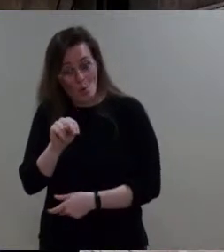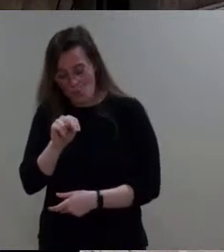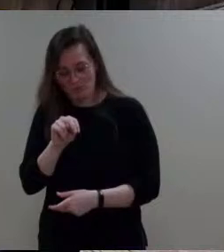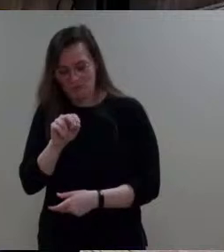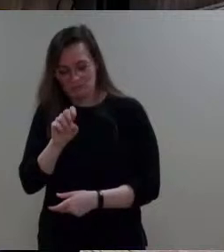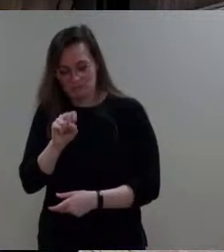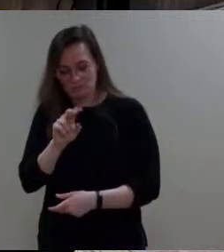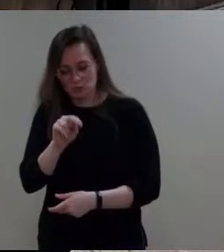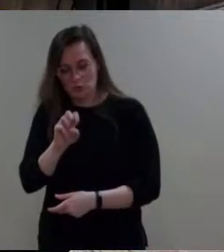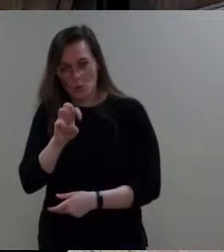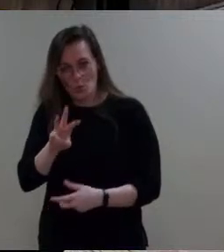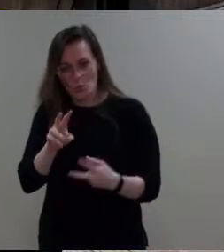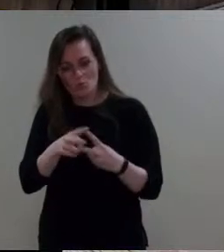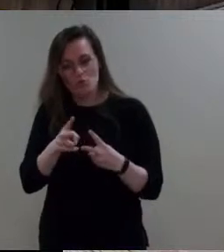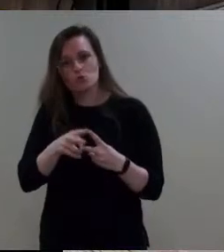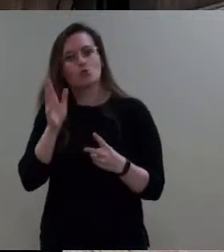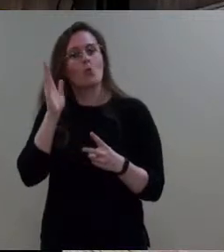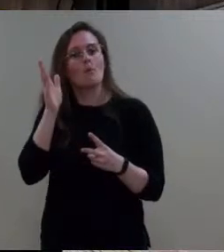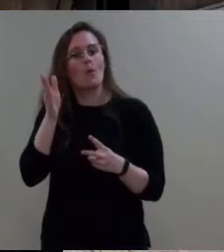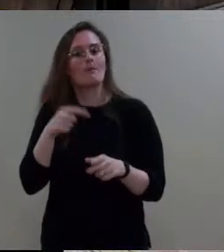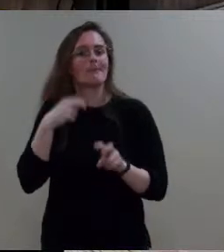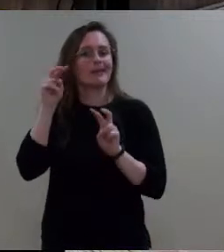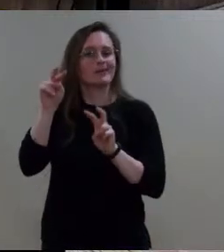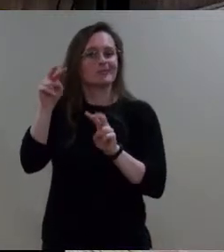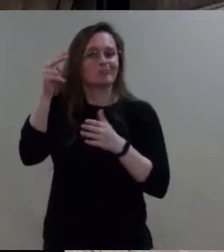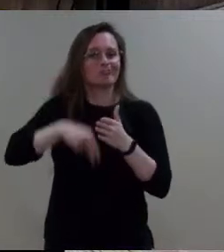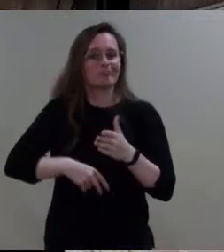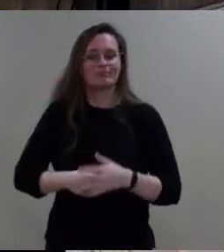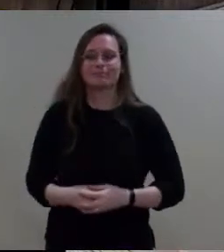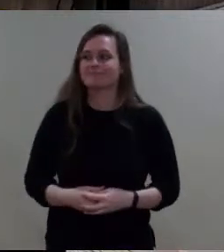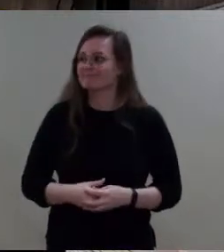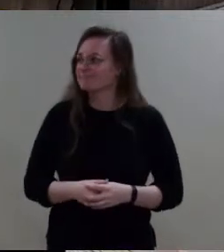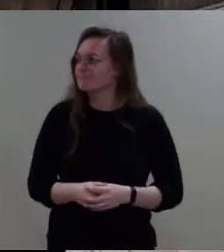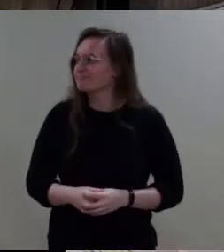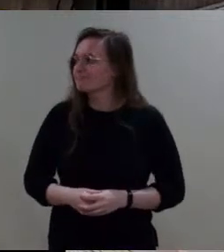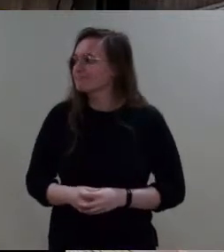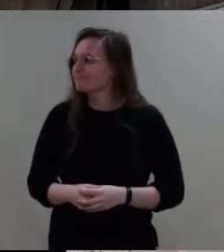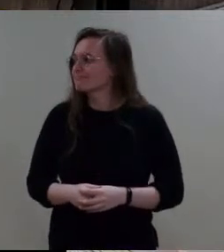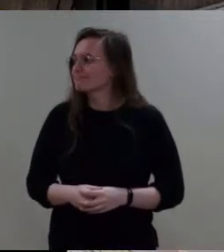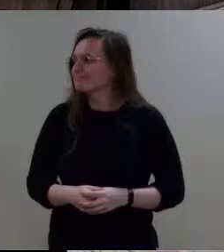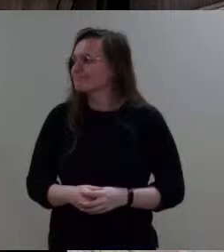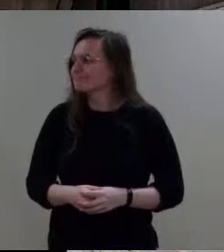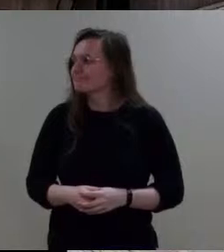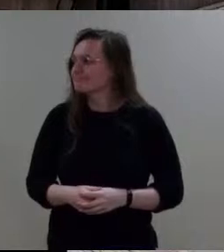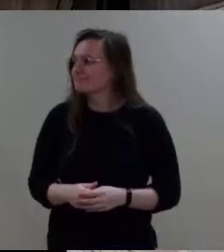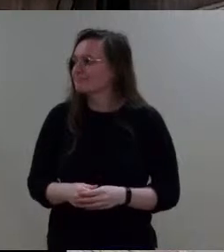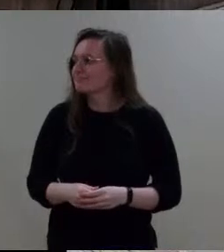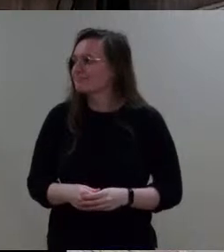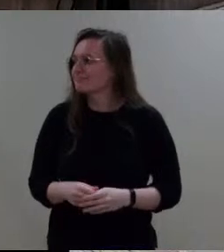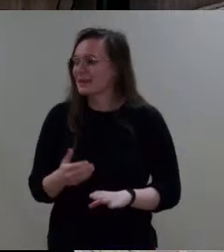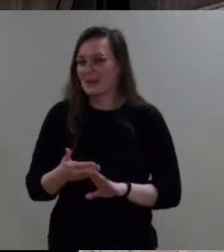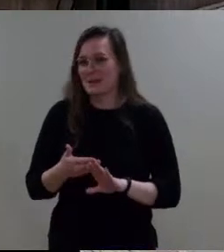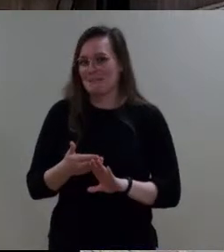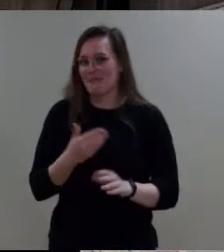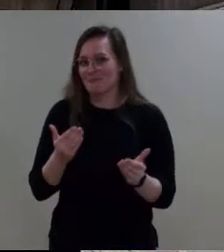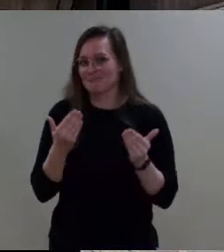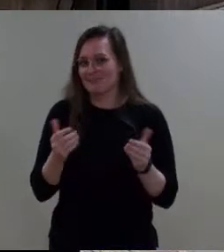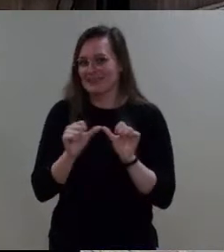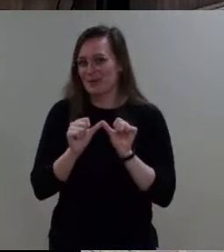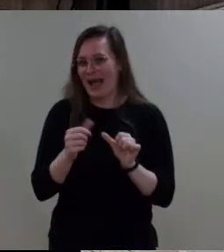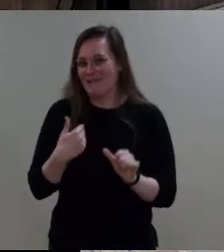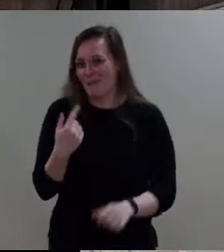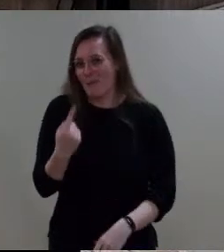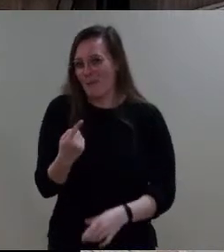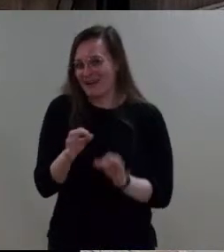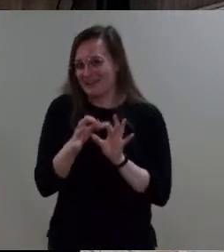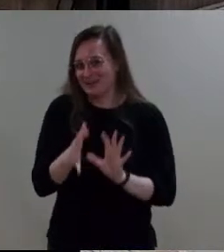that is my report. Thank you, Deputy Mayor. Before we go on, we only have one sign language